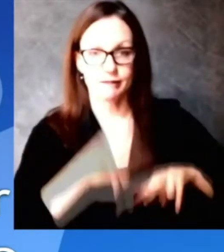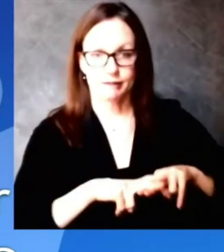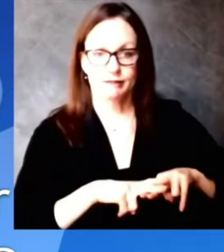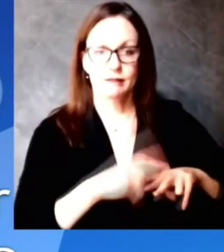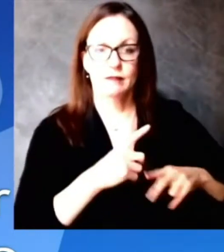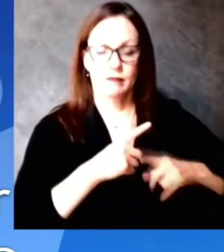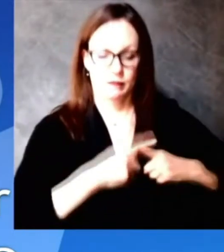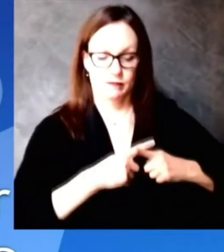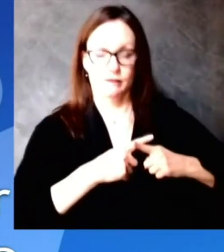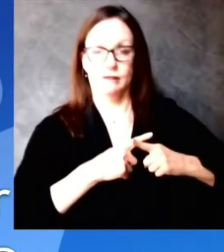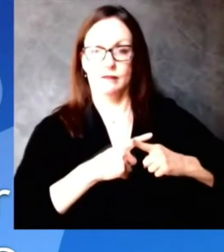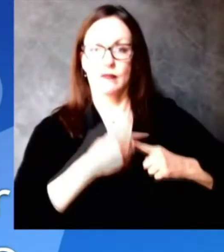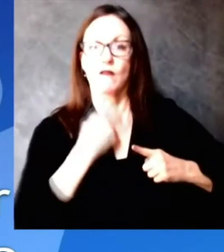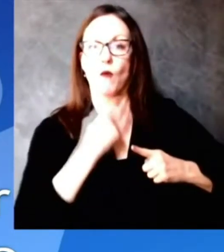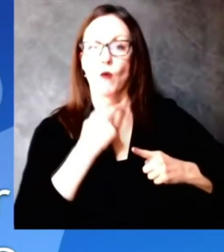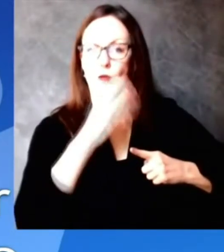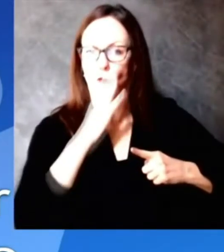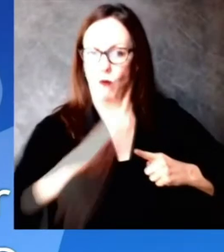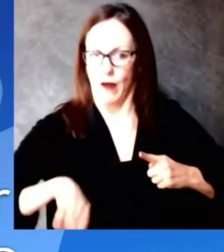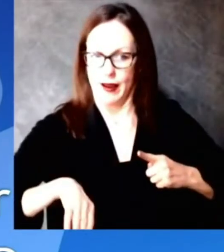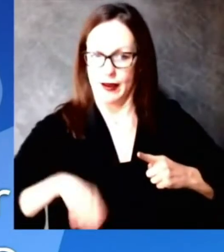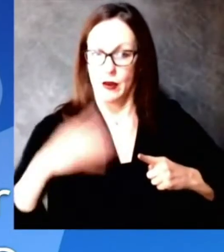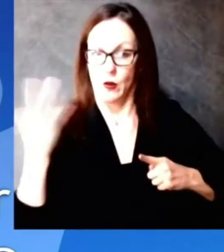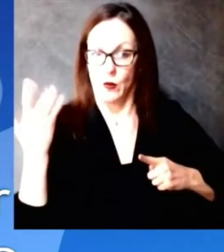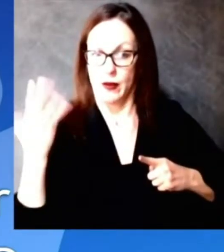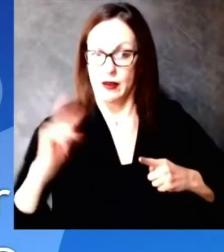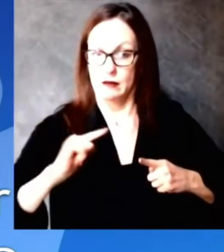at WKOW in Madison.